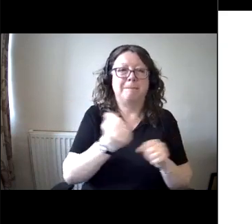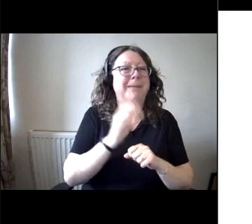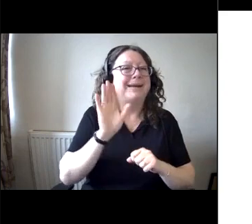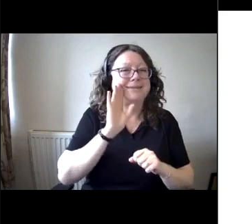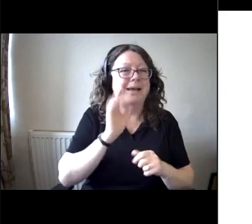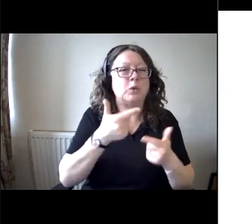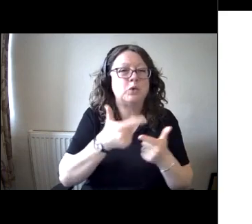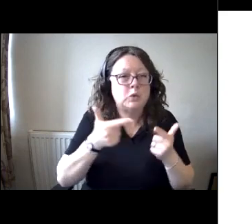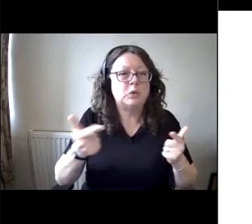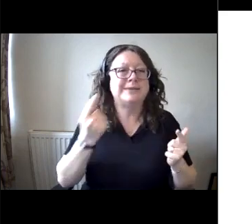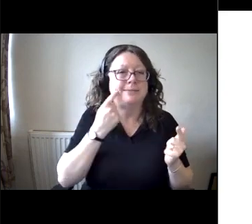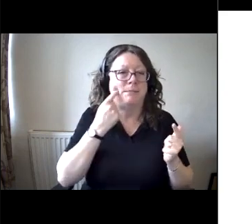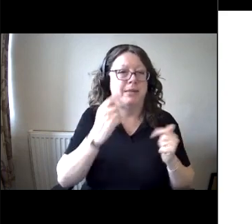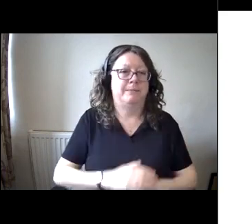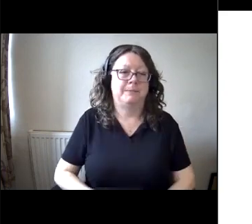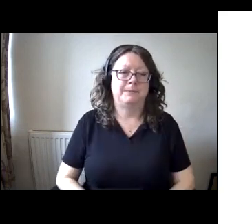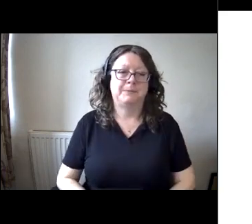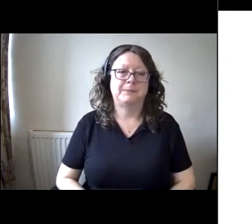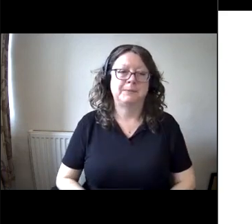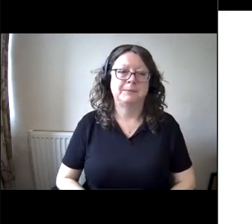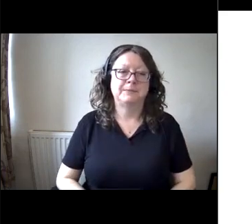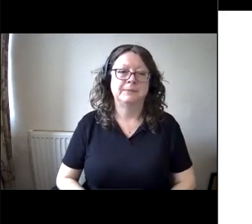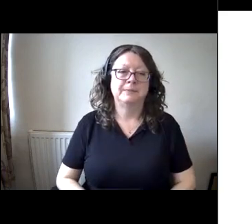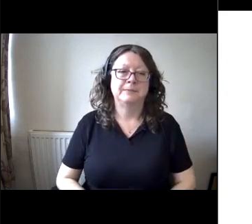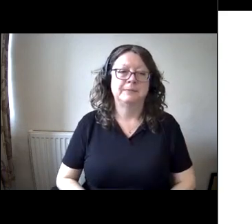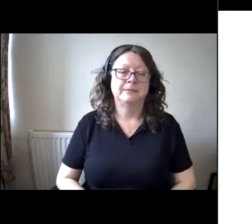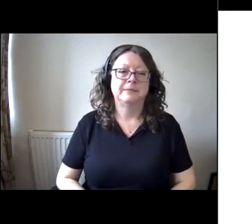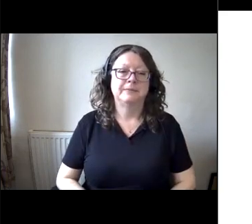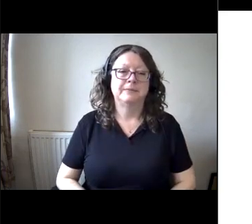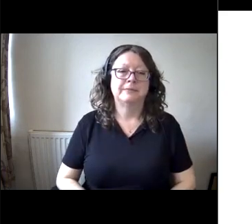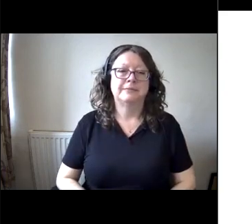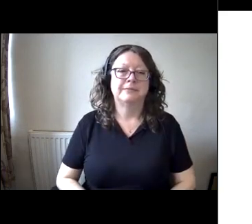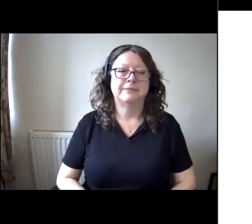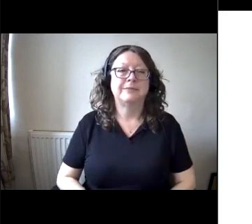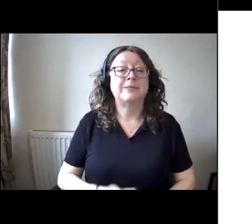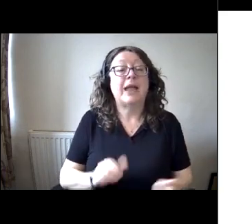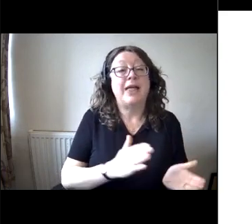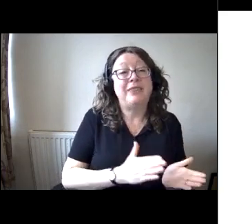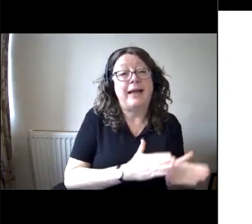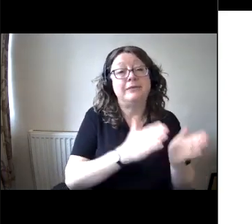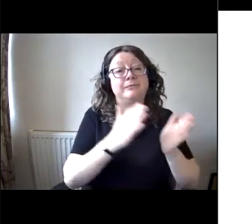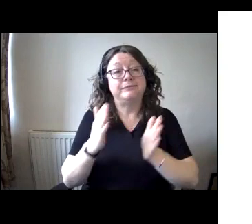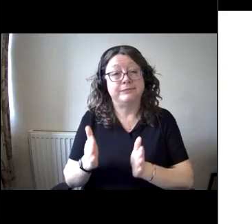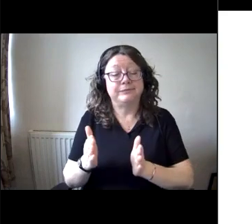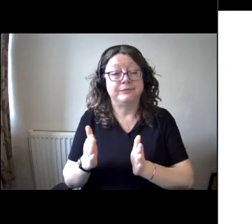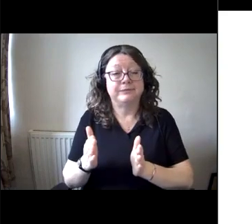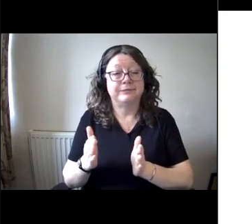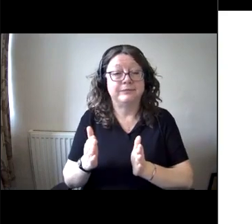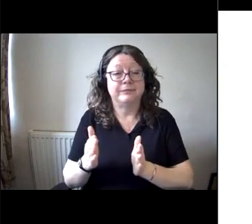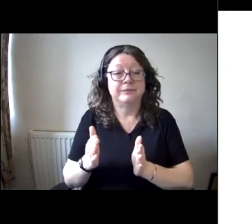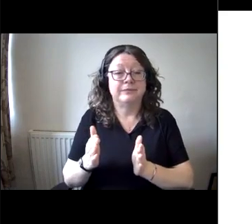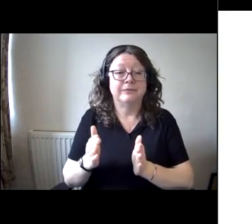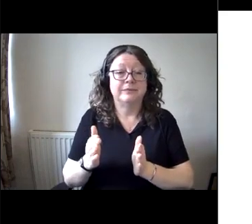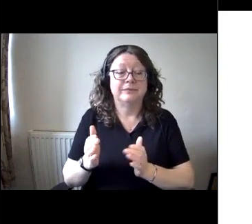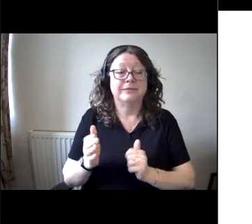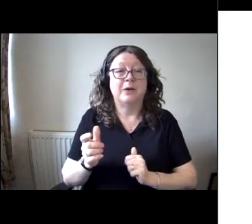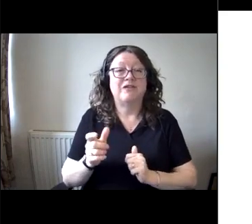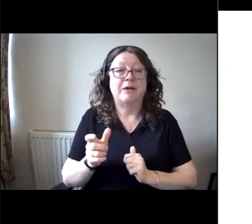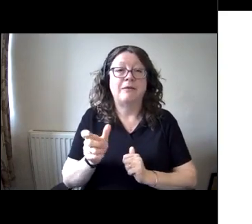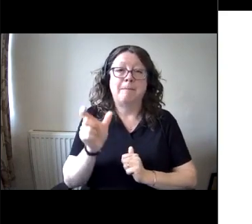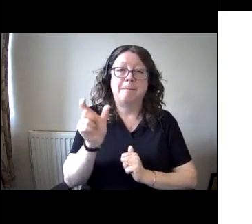linear spectrum. And then we have this terminology, person with autism. And